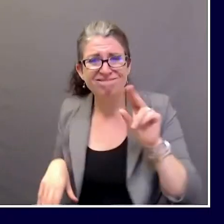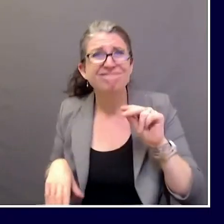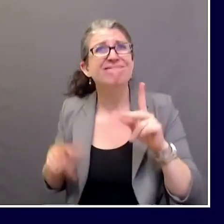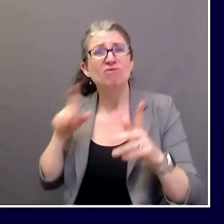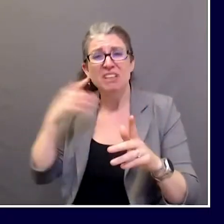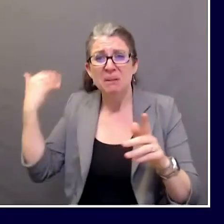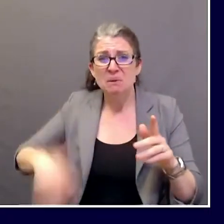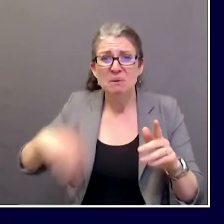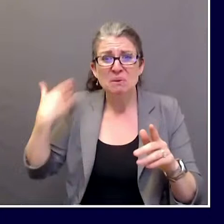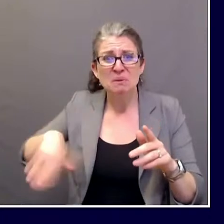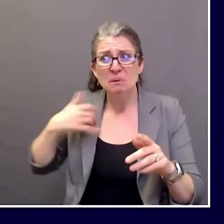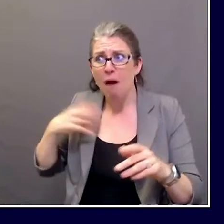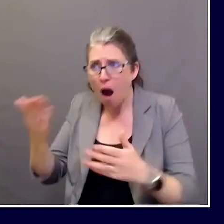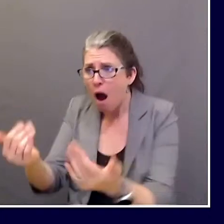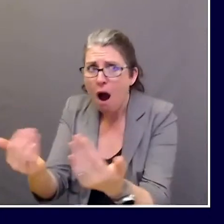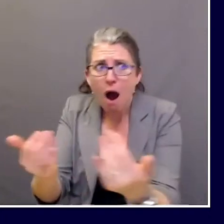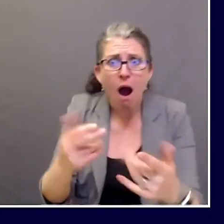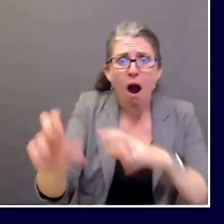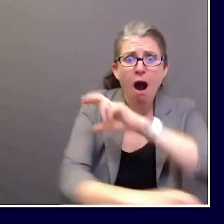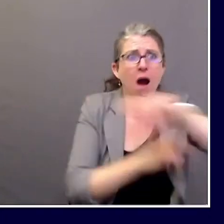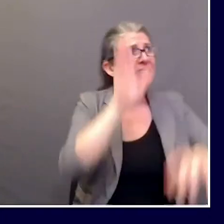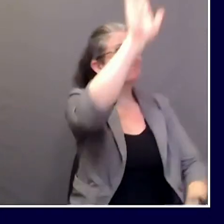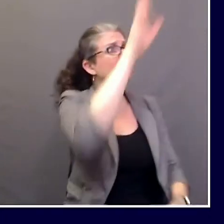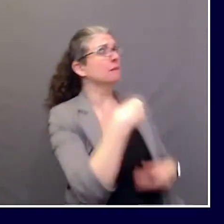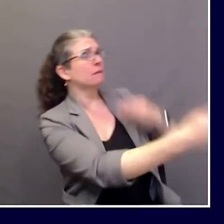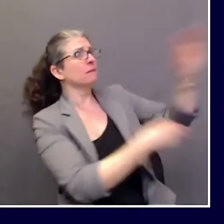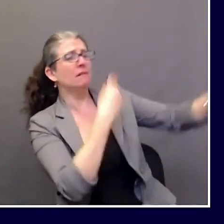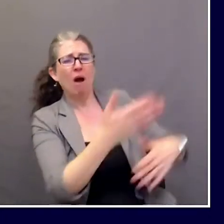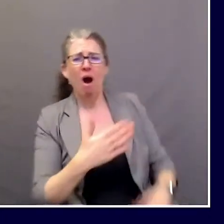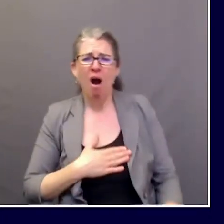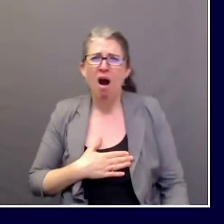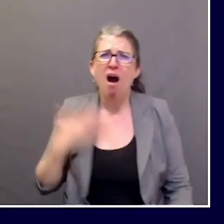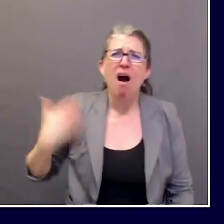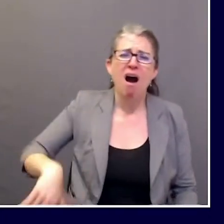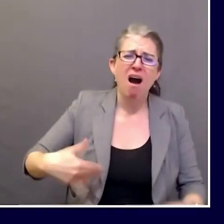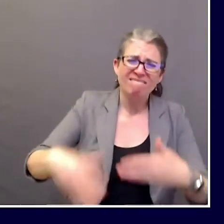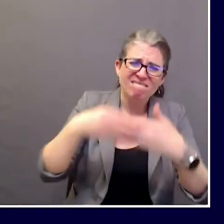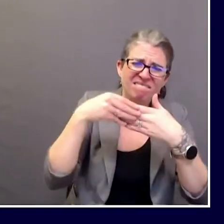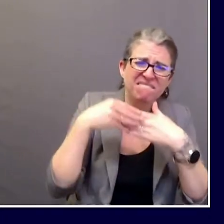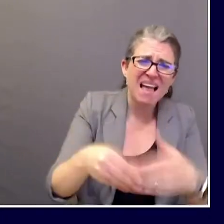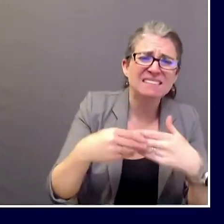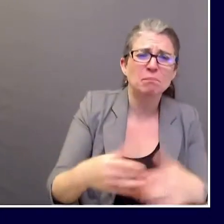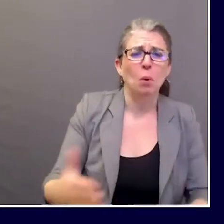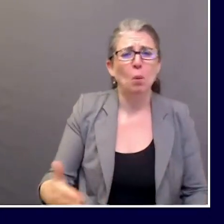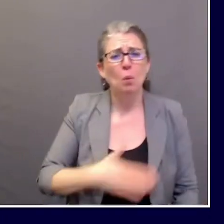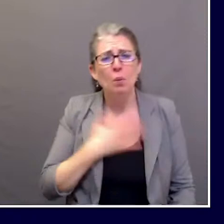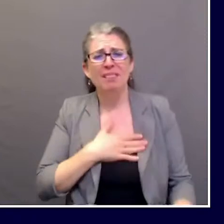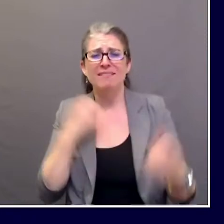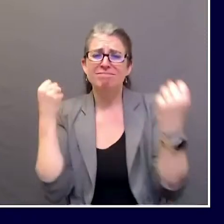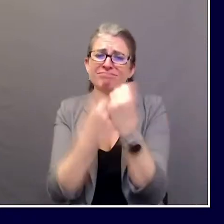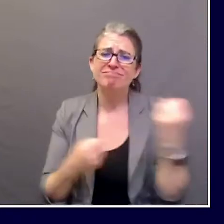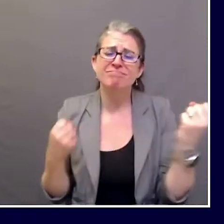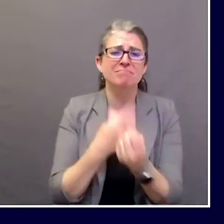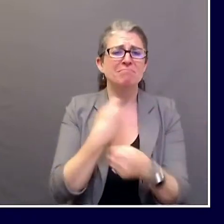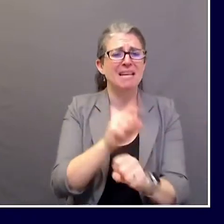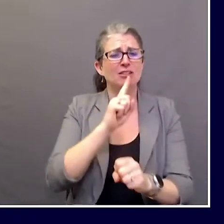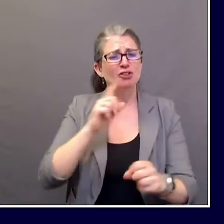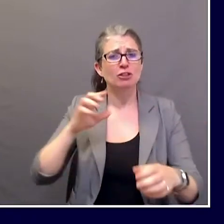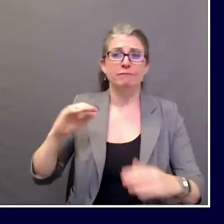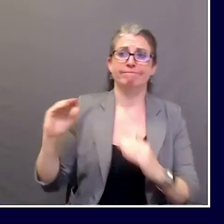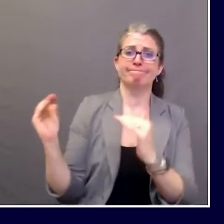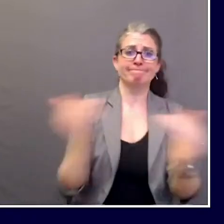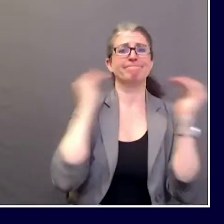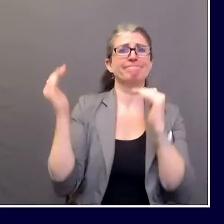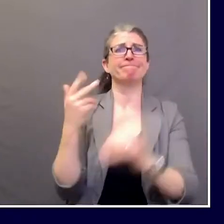the flexibility that our own vaccine providers in the state of Maine have had is really a testament to why we rank in the third and